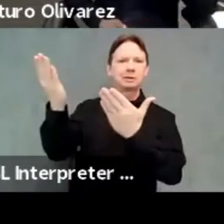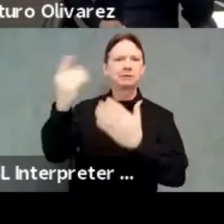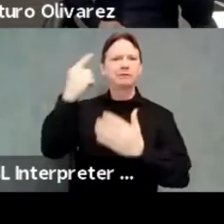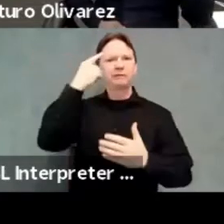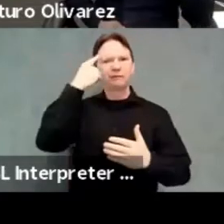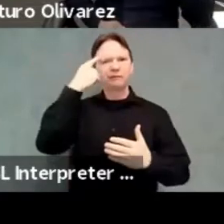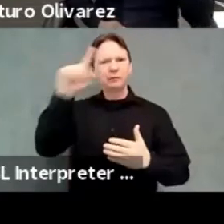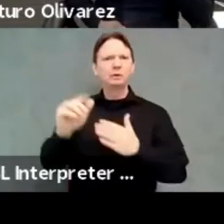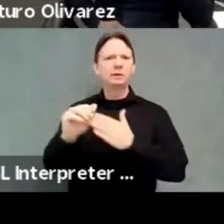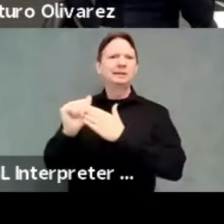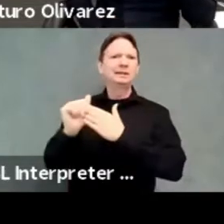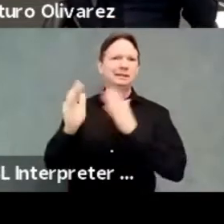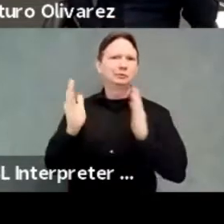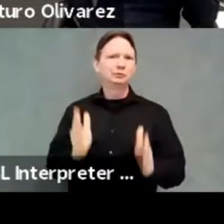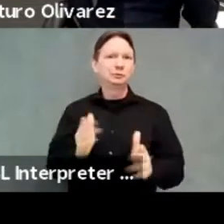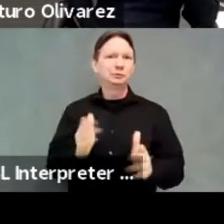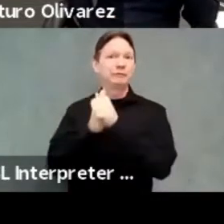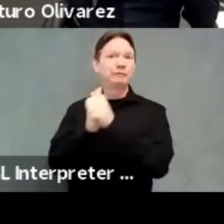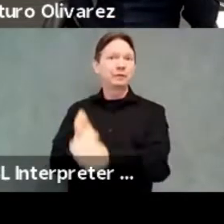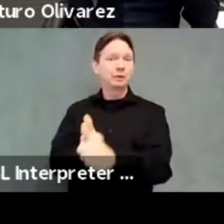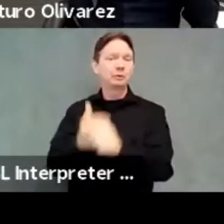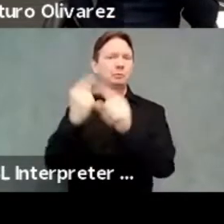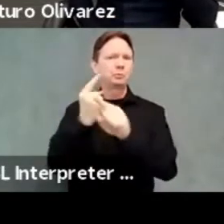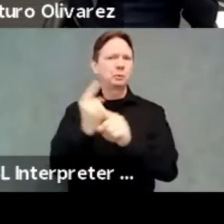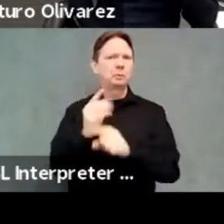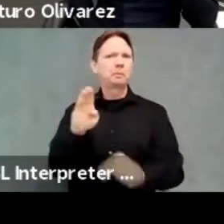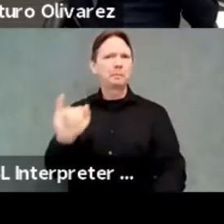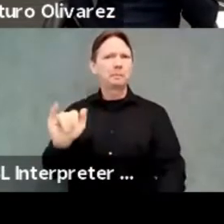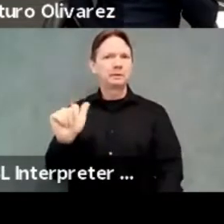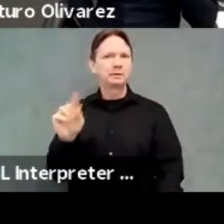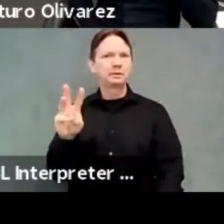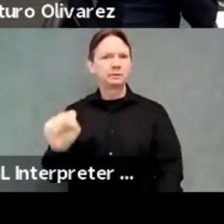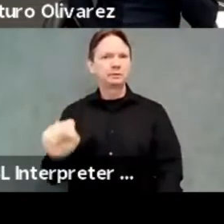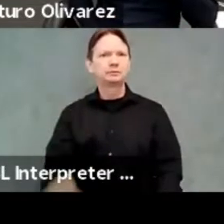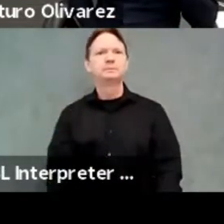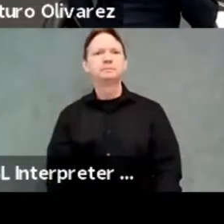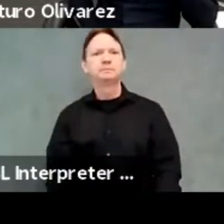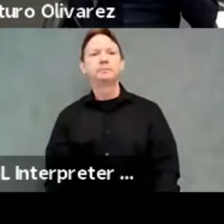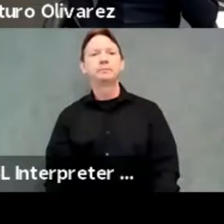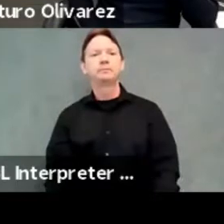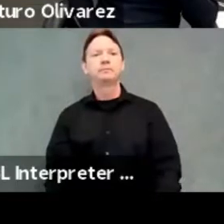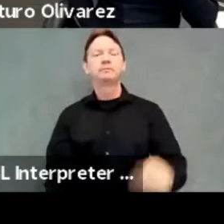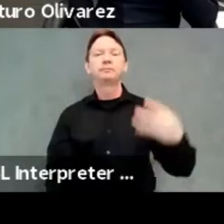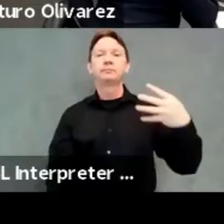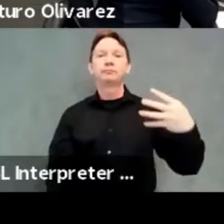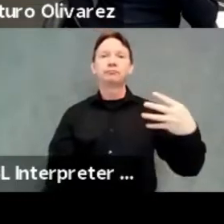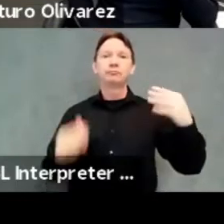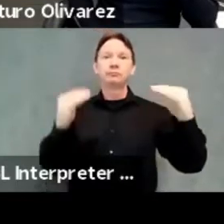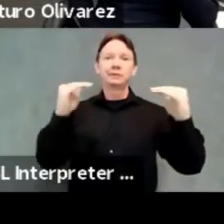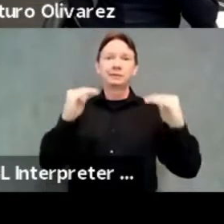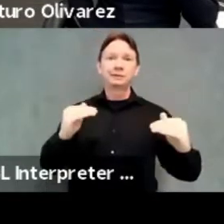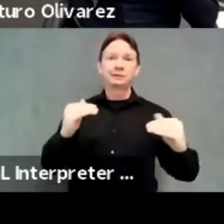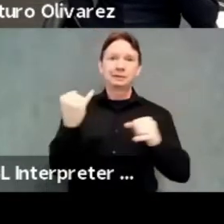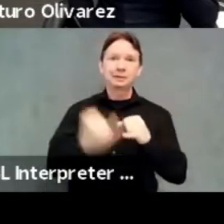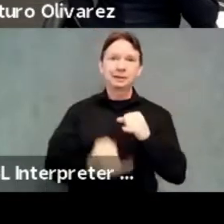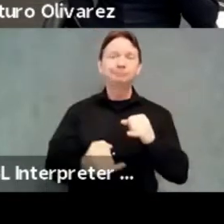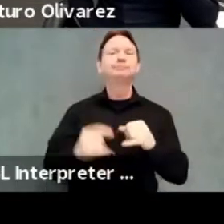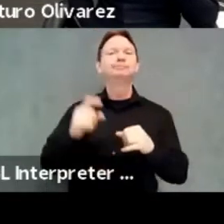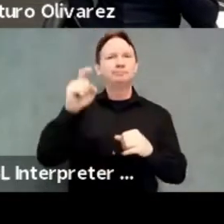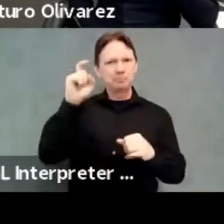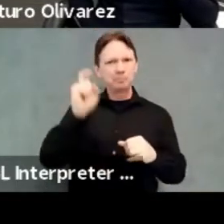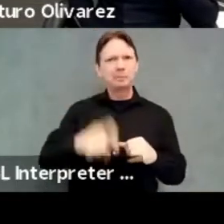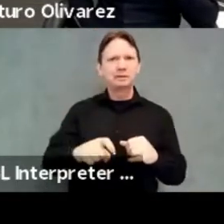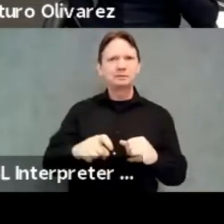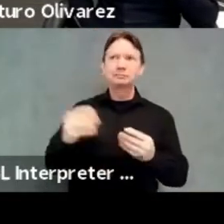in your own SIG's bylaws. And finally, something which I'll talk about a bit later today is by a timely submission of an annual report. And that